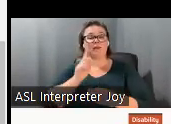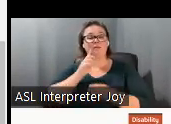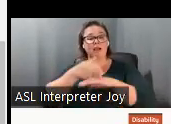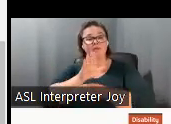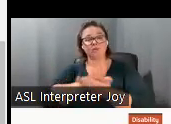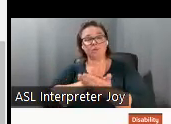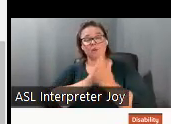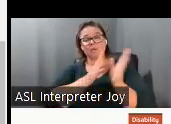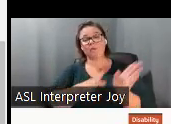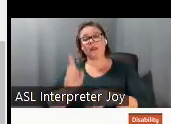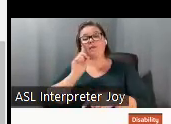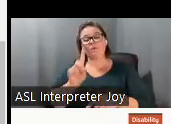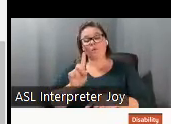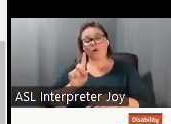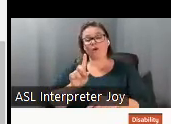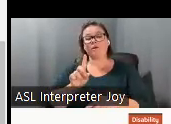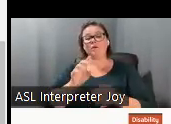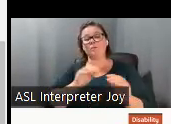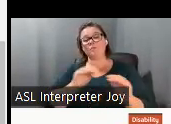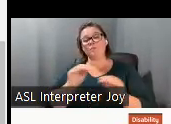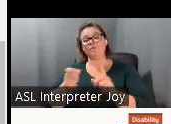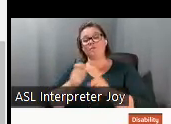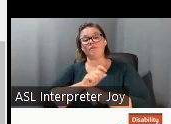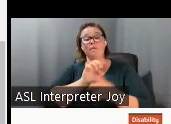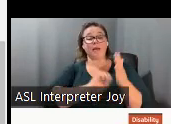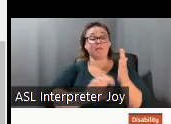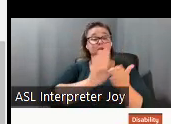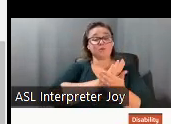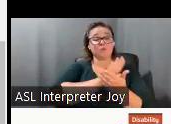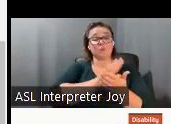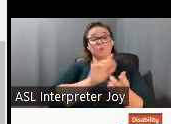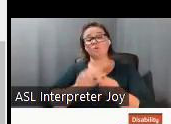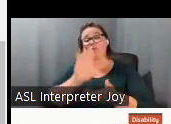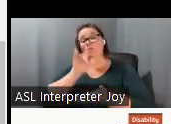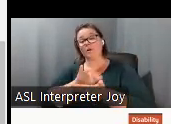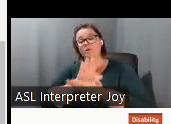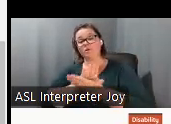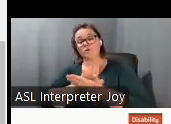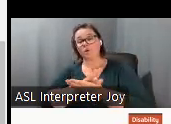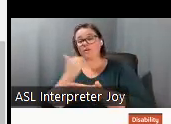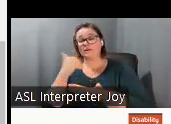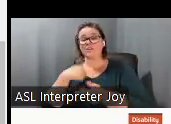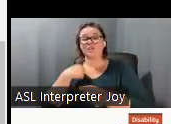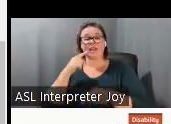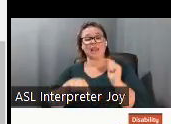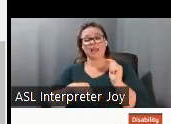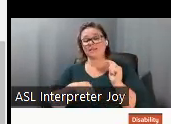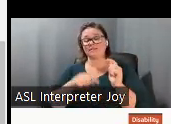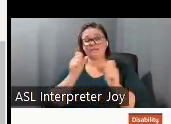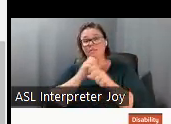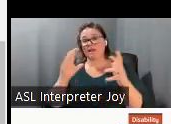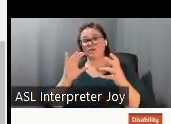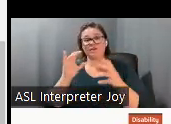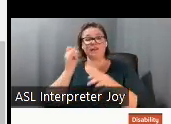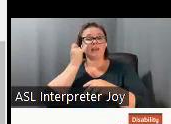planning for moving from elementary school to middle school. Gosh, I can't imagine if